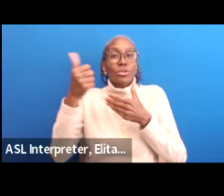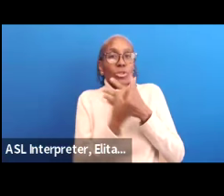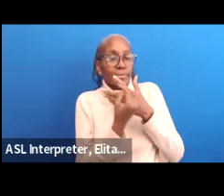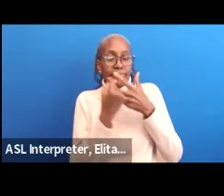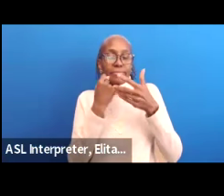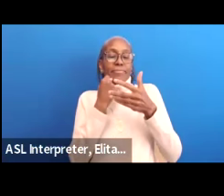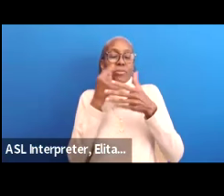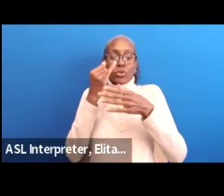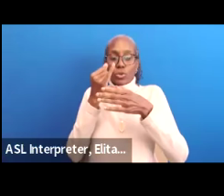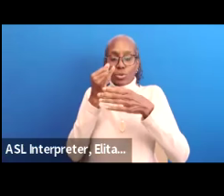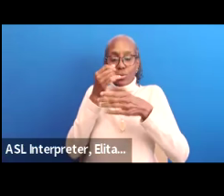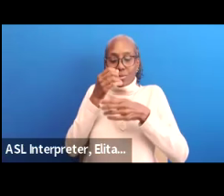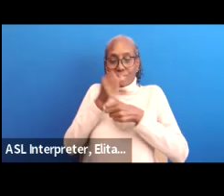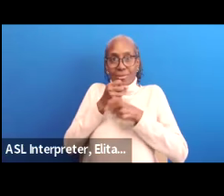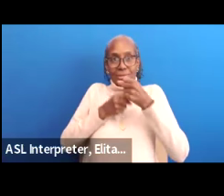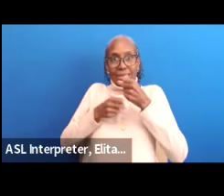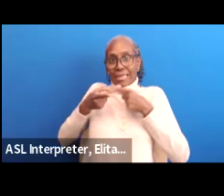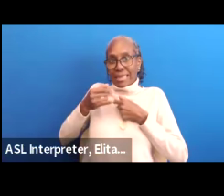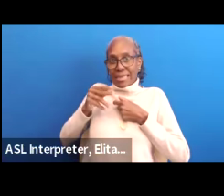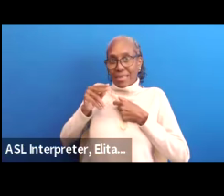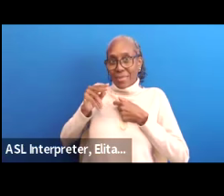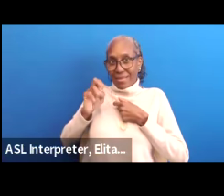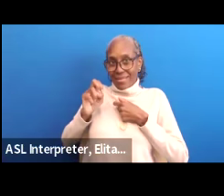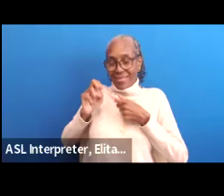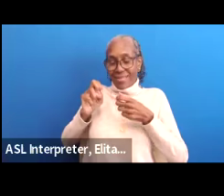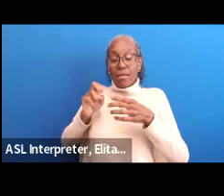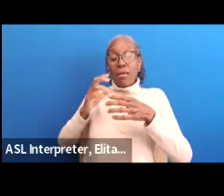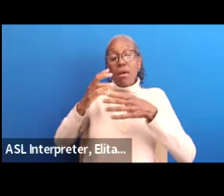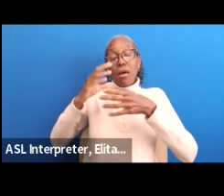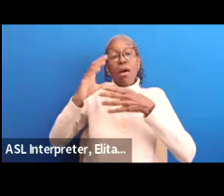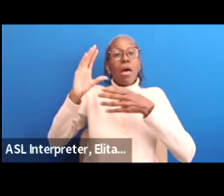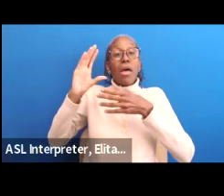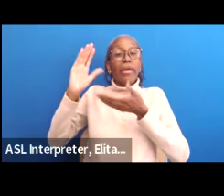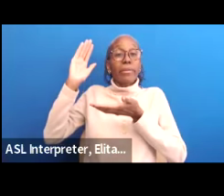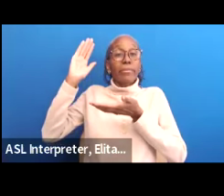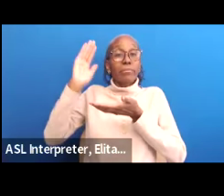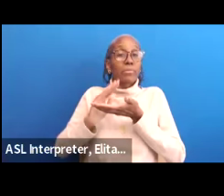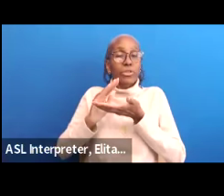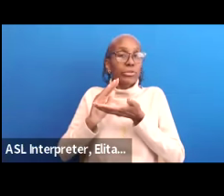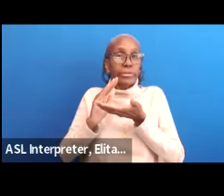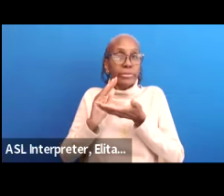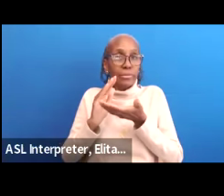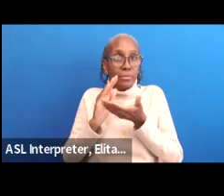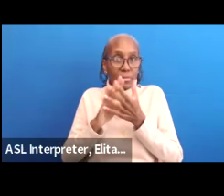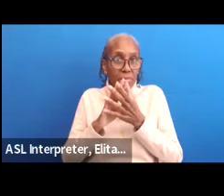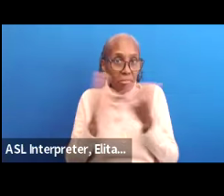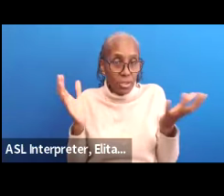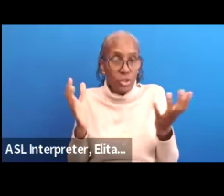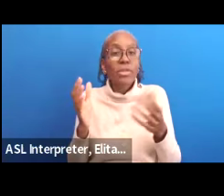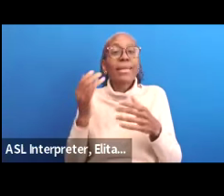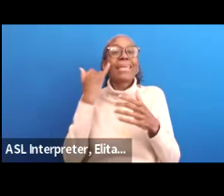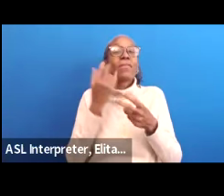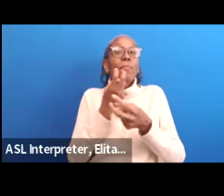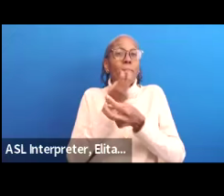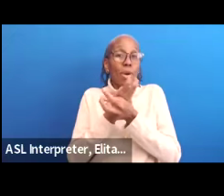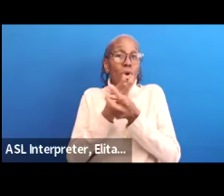the spine and decompress the spine uh, when the fragments of